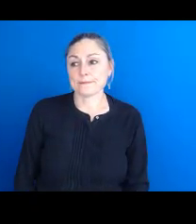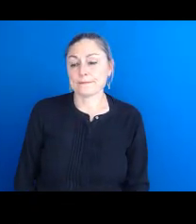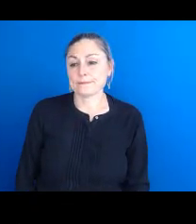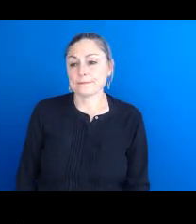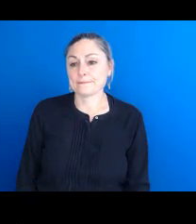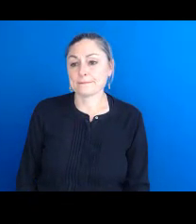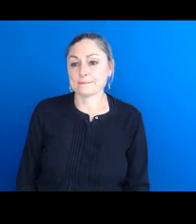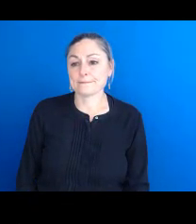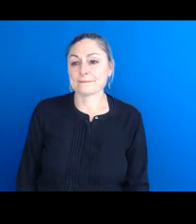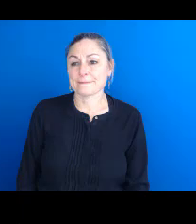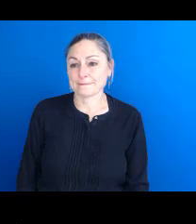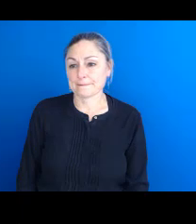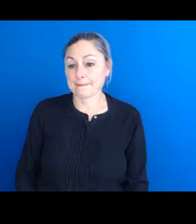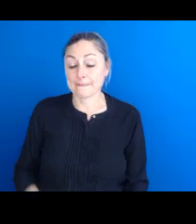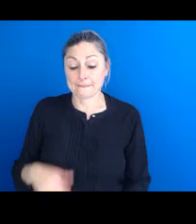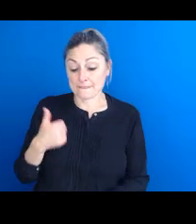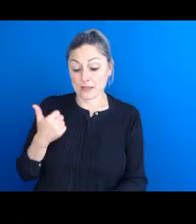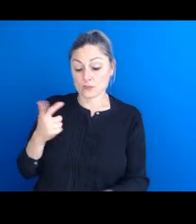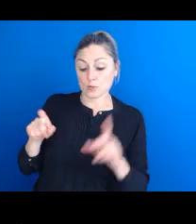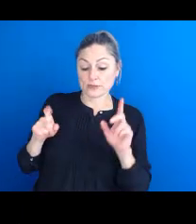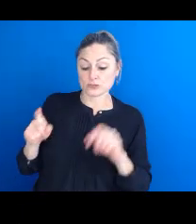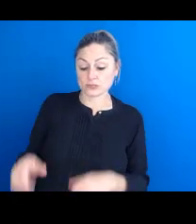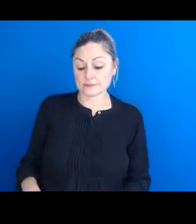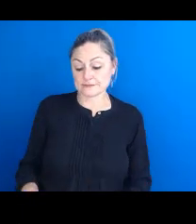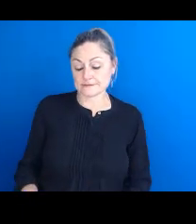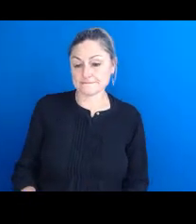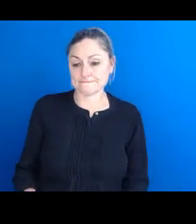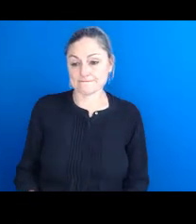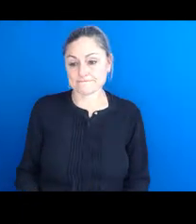Other questions that you have?